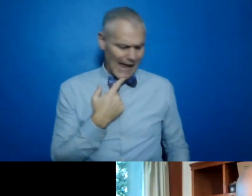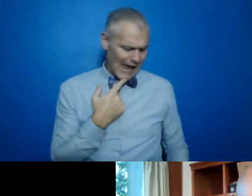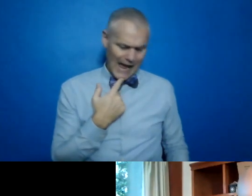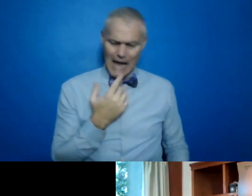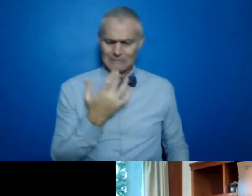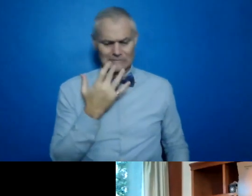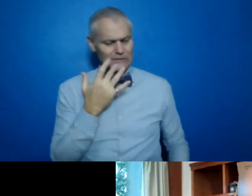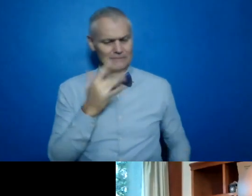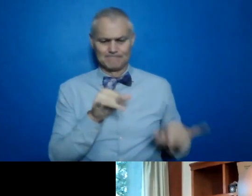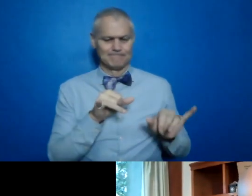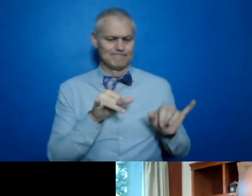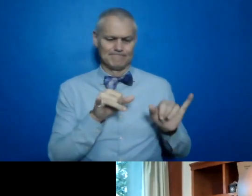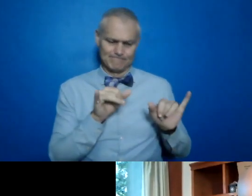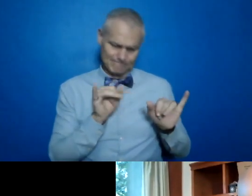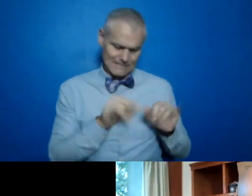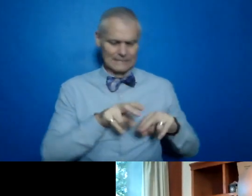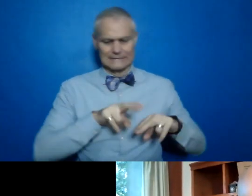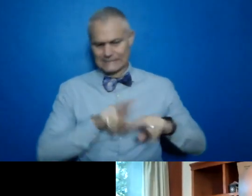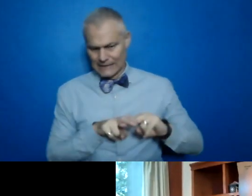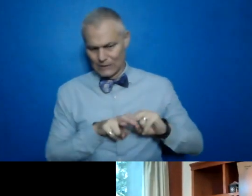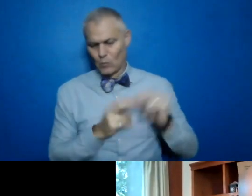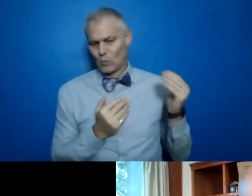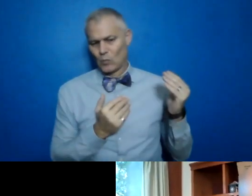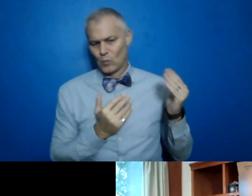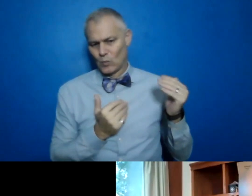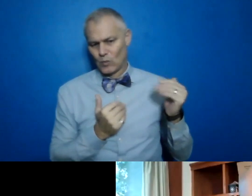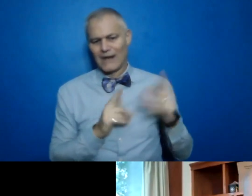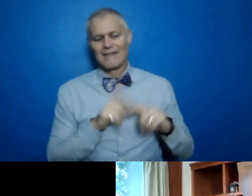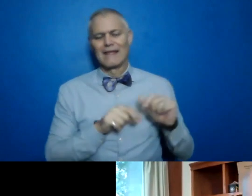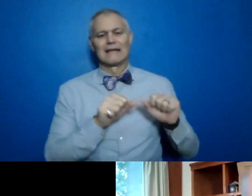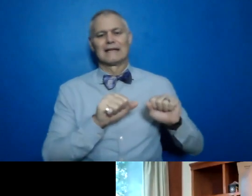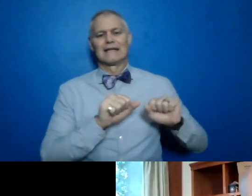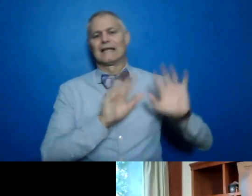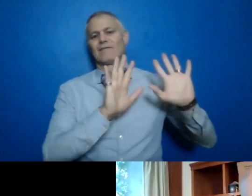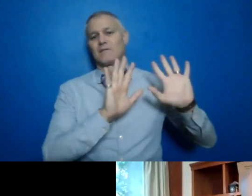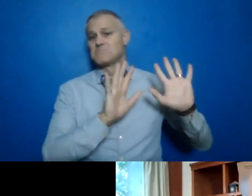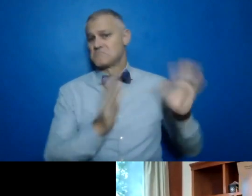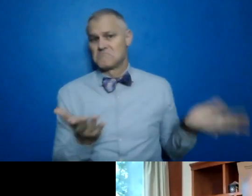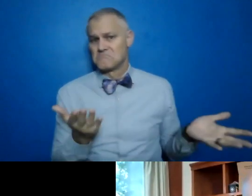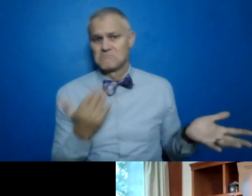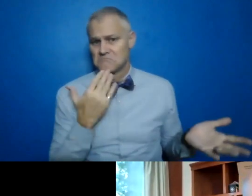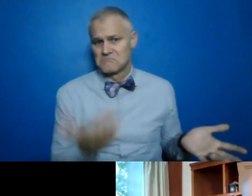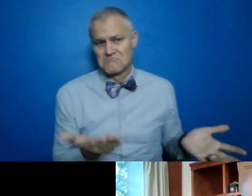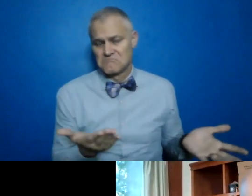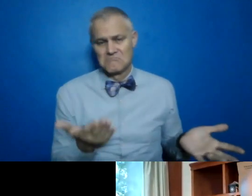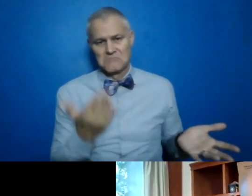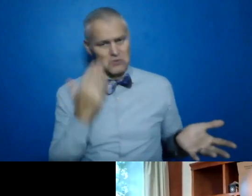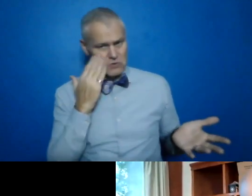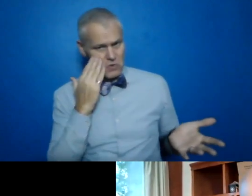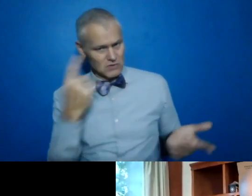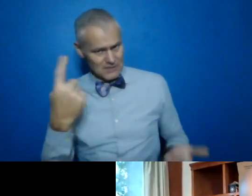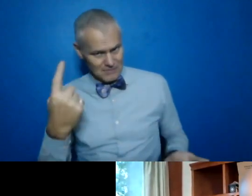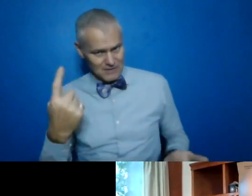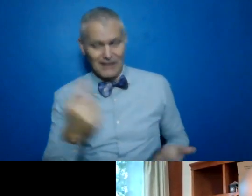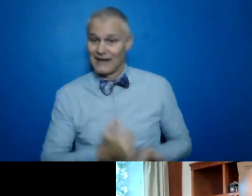sit than to give up that thing. And that's good to notice. It's like, and that's really helpful